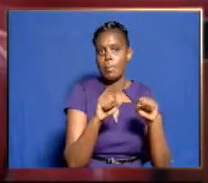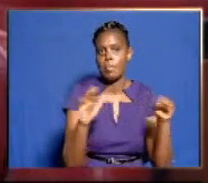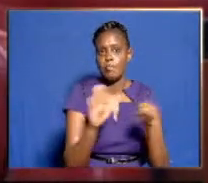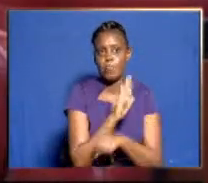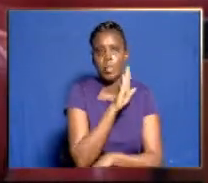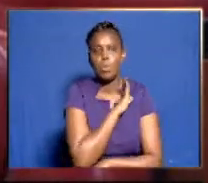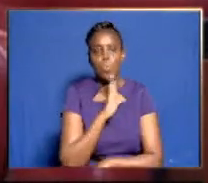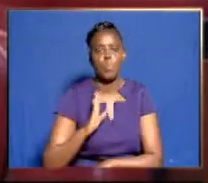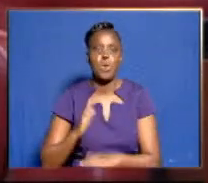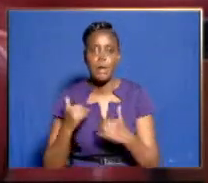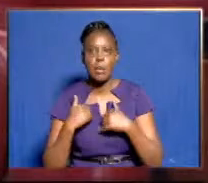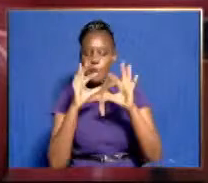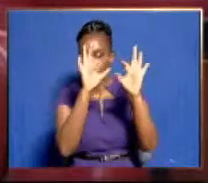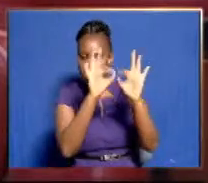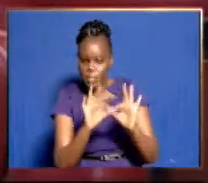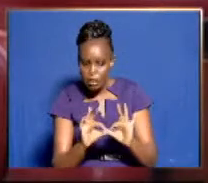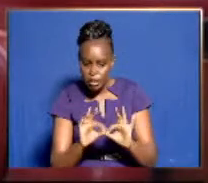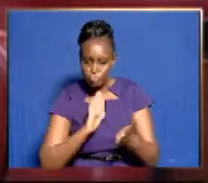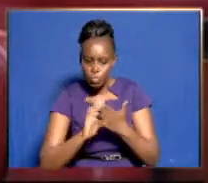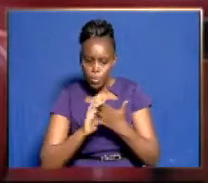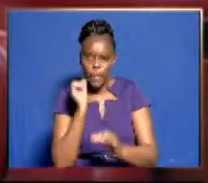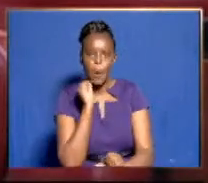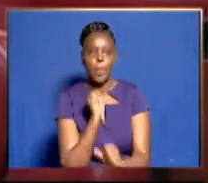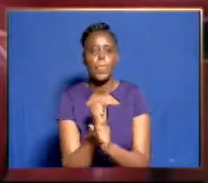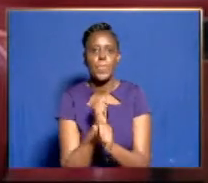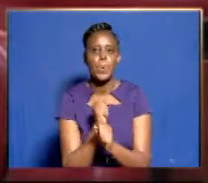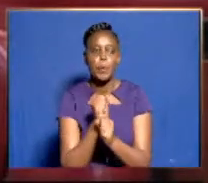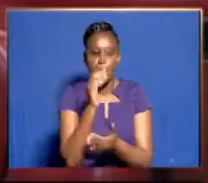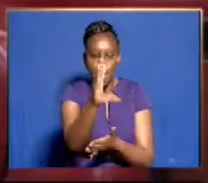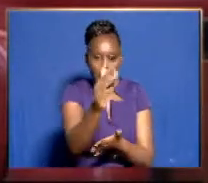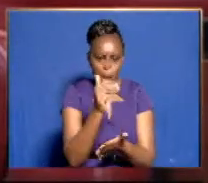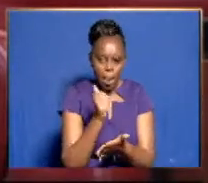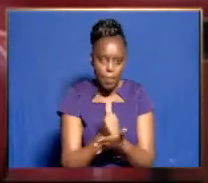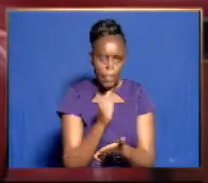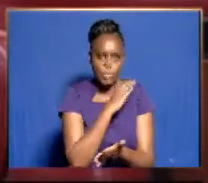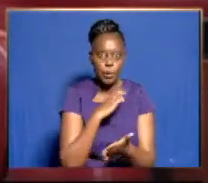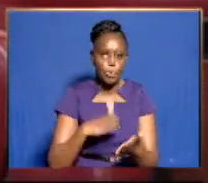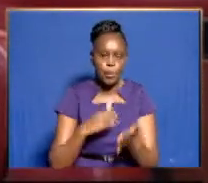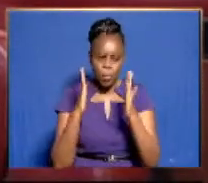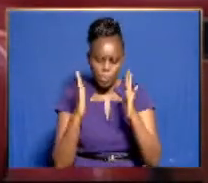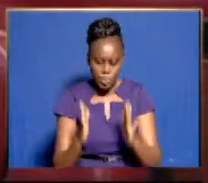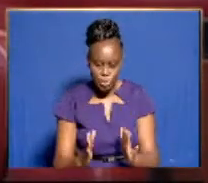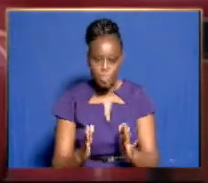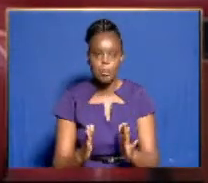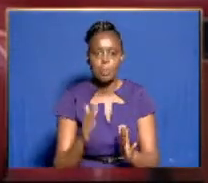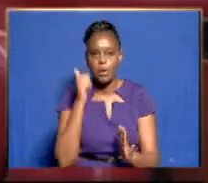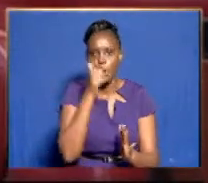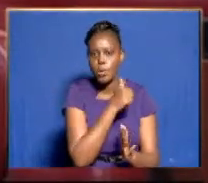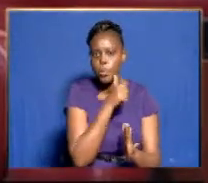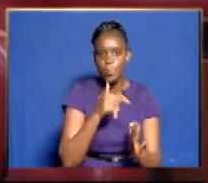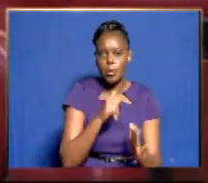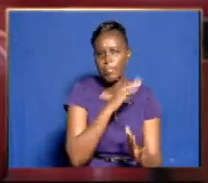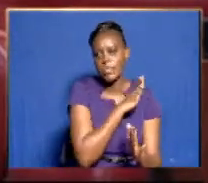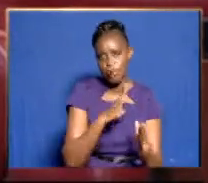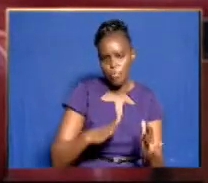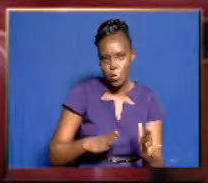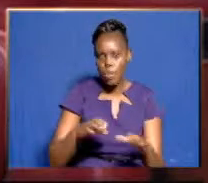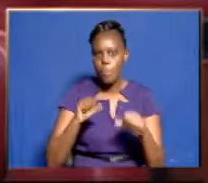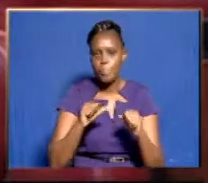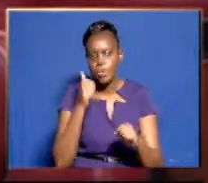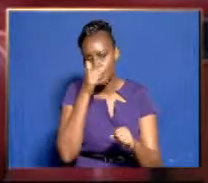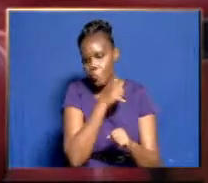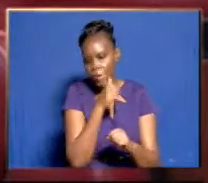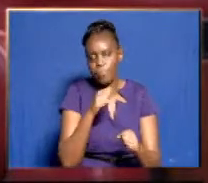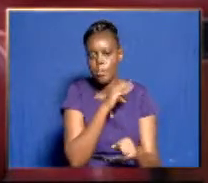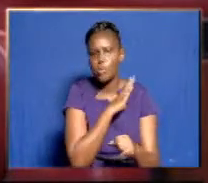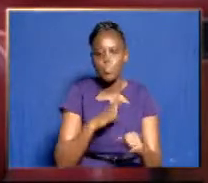board. So Treasury should move with speed to appoint commissioners to the privatization commission so that the privatization commission